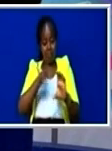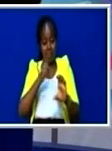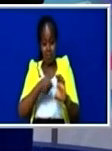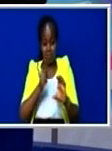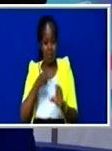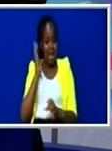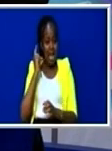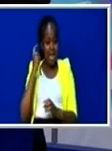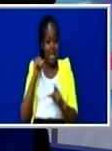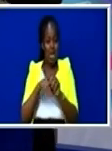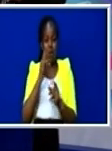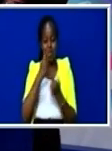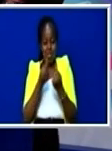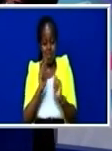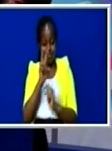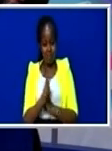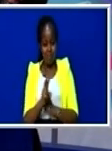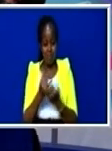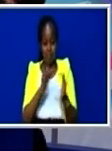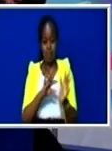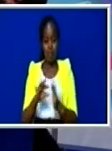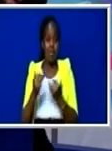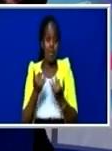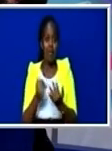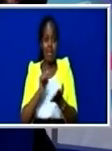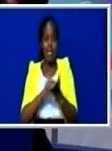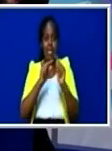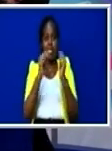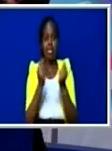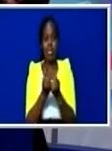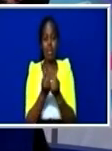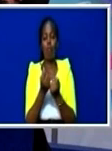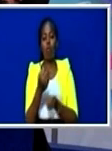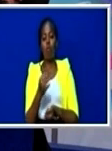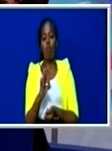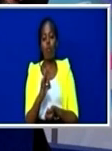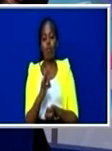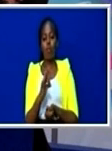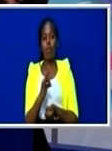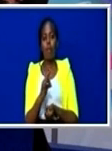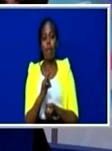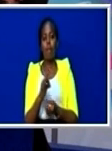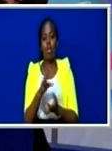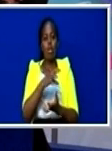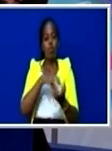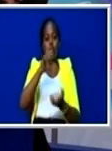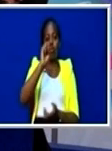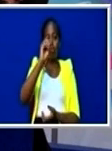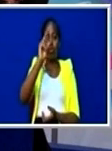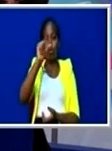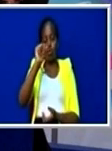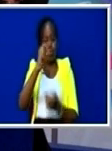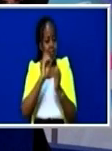water Very and try good. to see. You're right. Yeah, So yeah. that type of that is now not a solution. It is